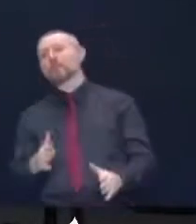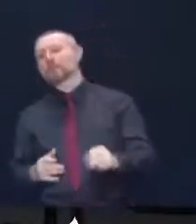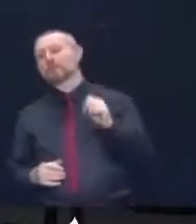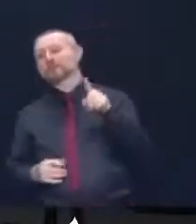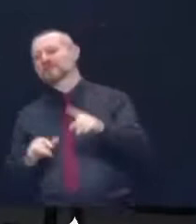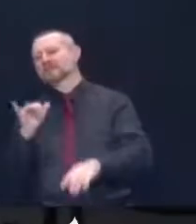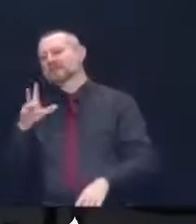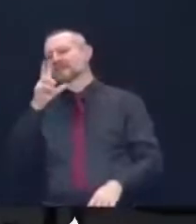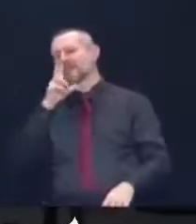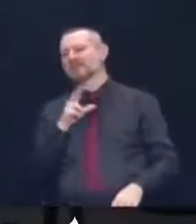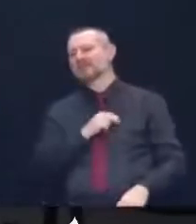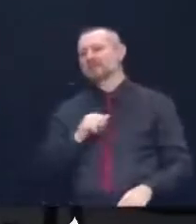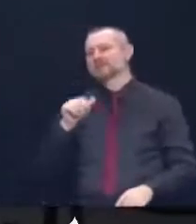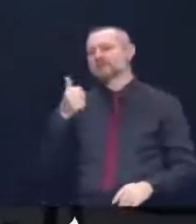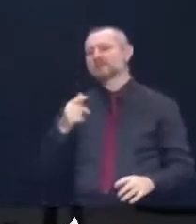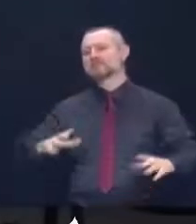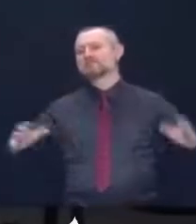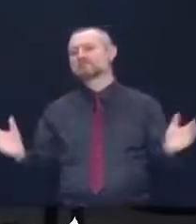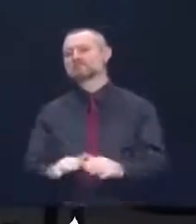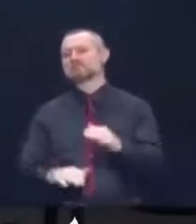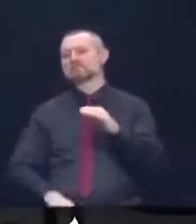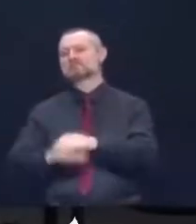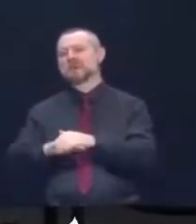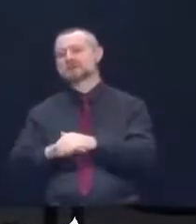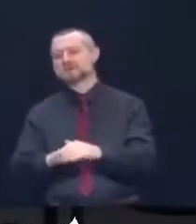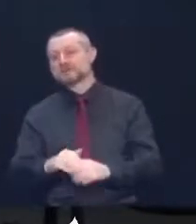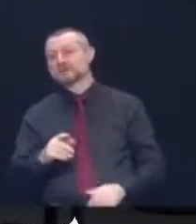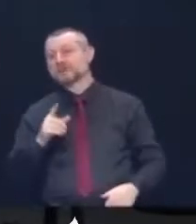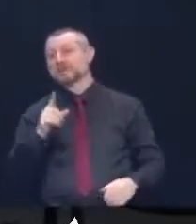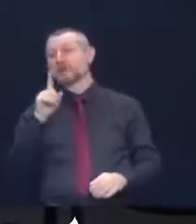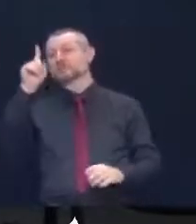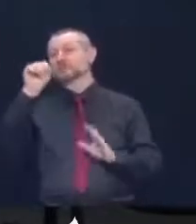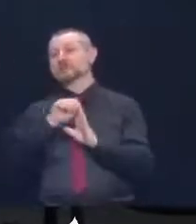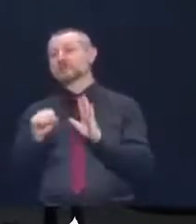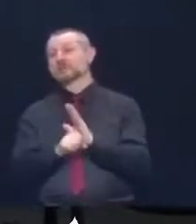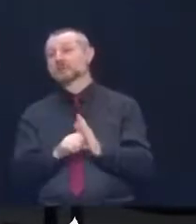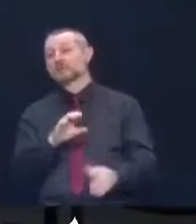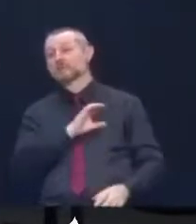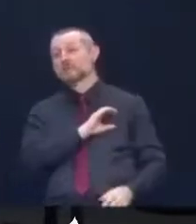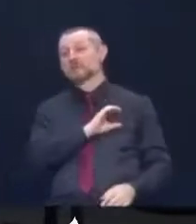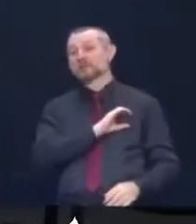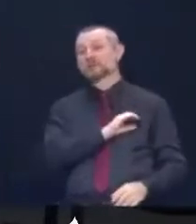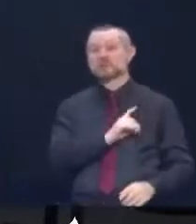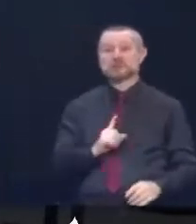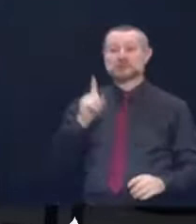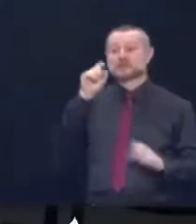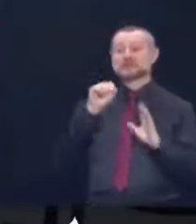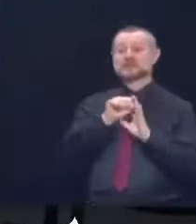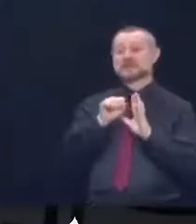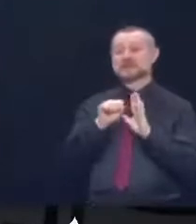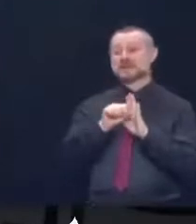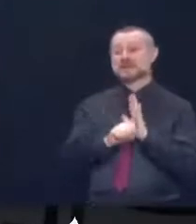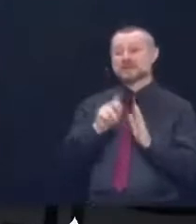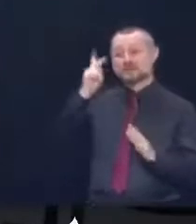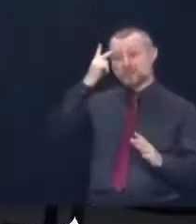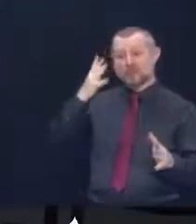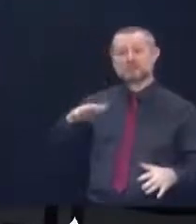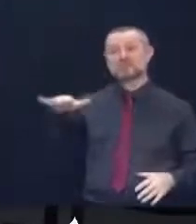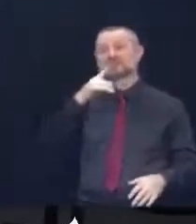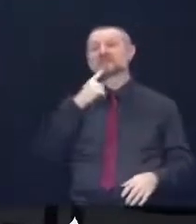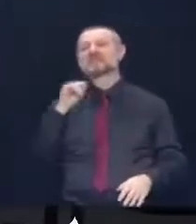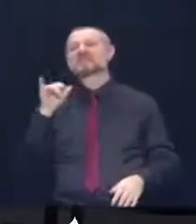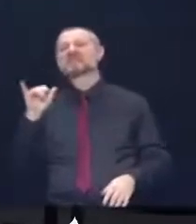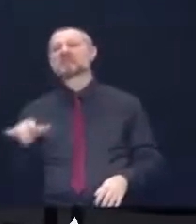upstate law enforcement and upstate politicians have said it's either